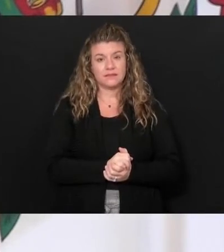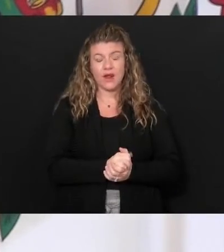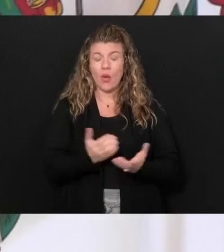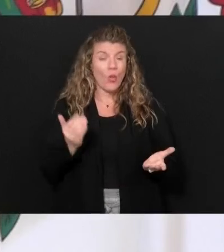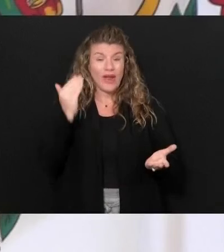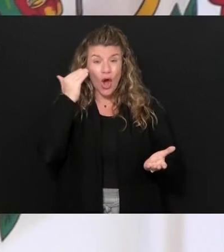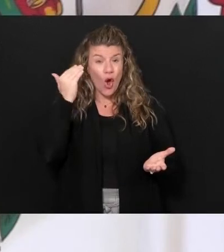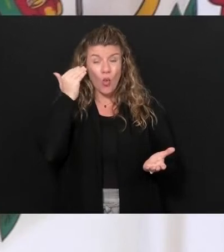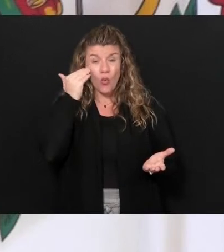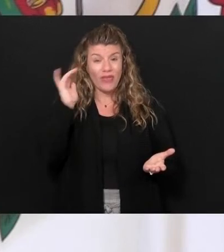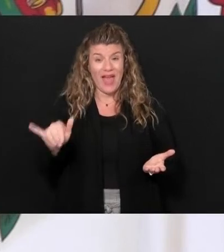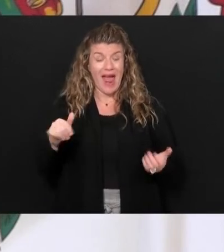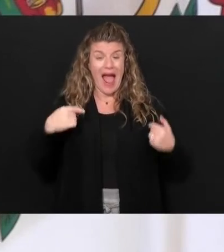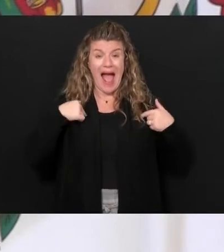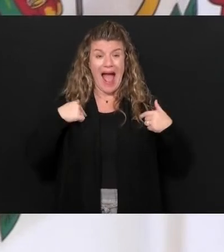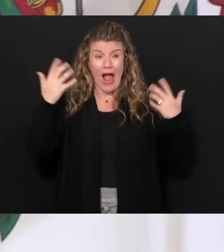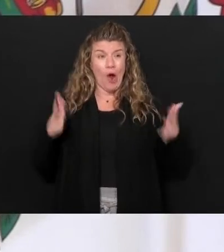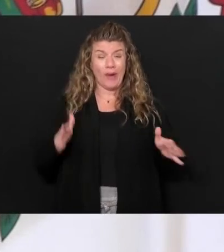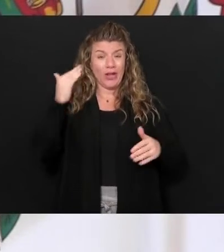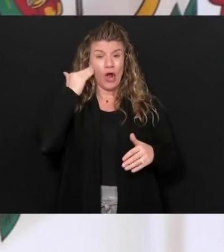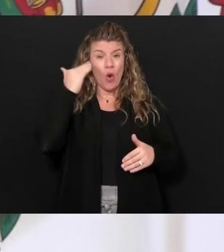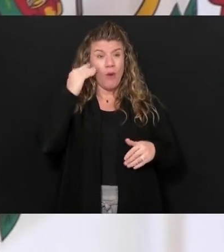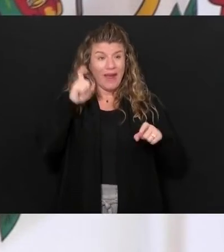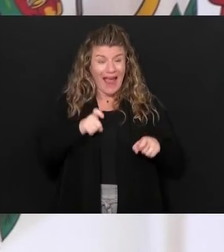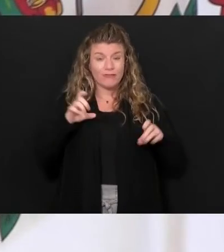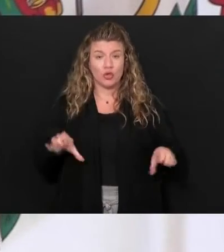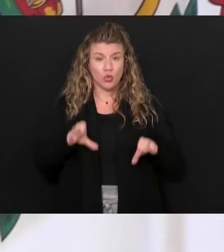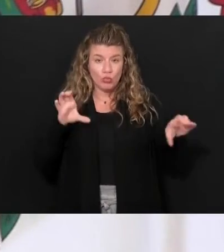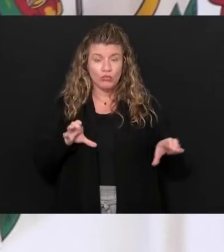know, I know what we got to do.